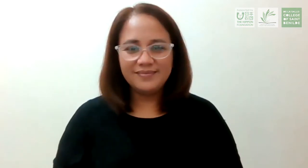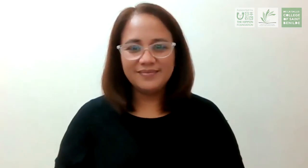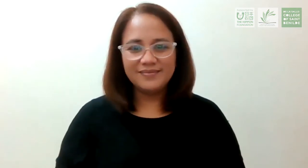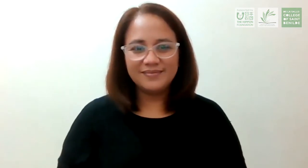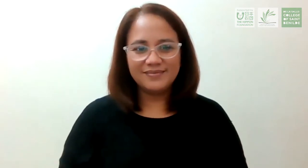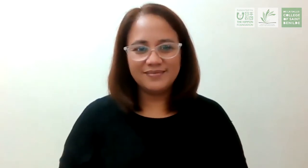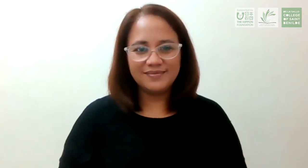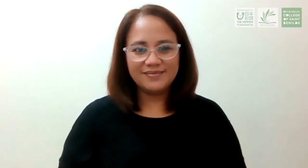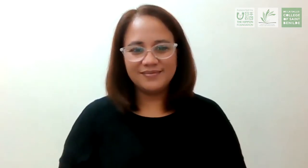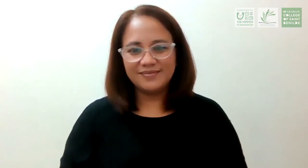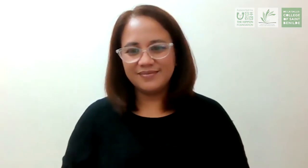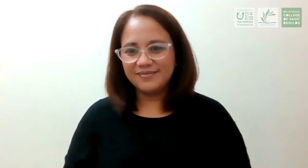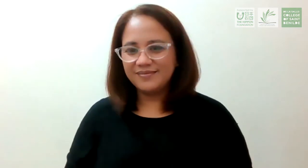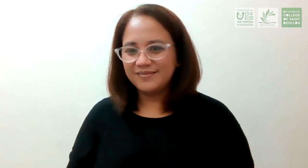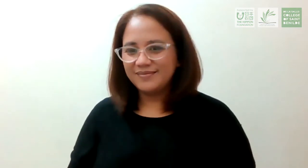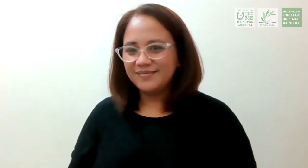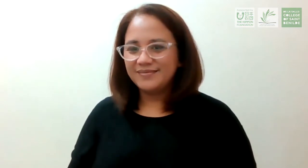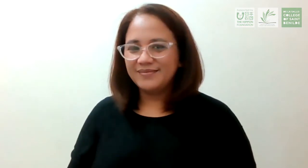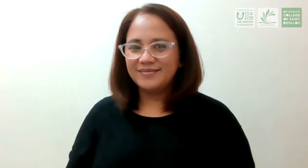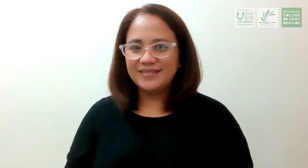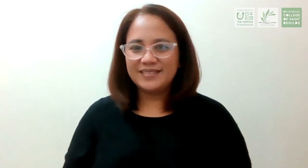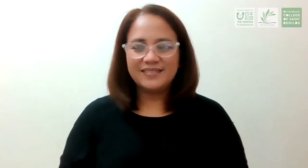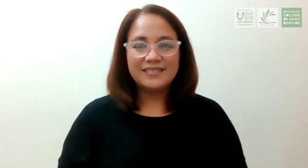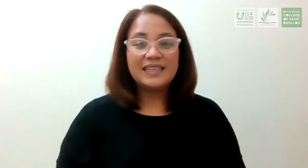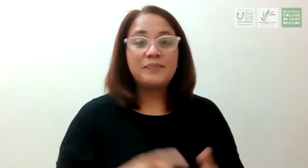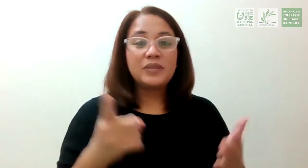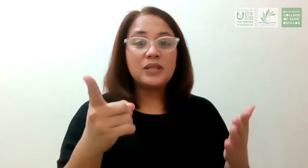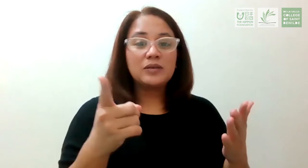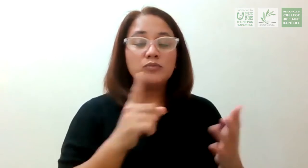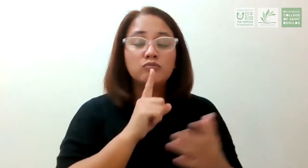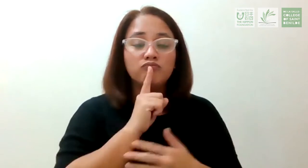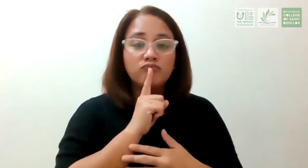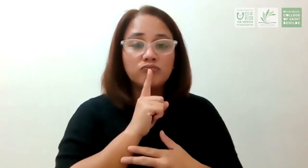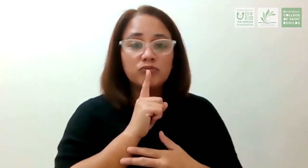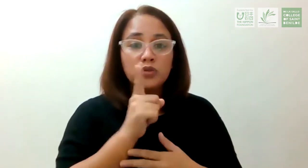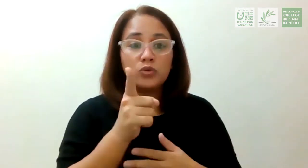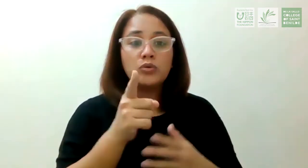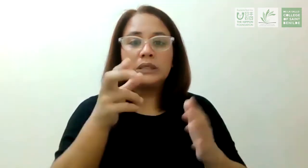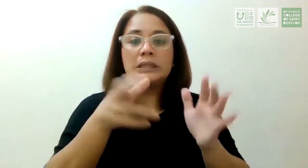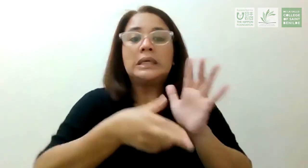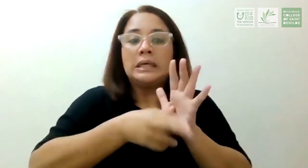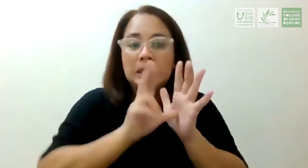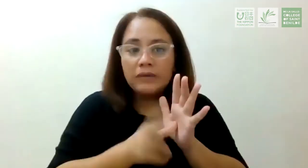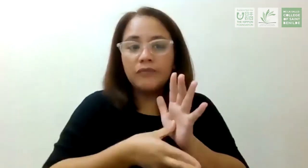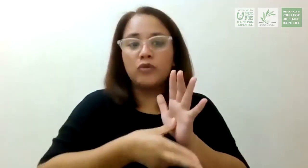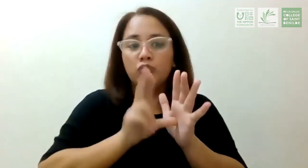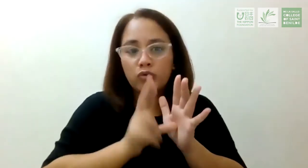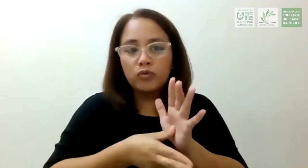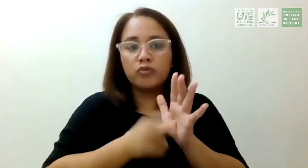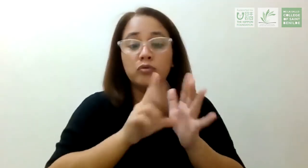Okay. So just, this is meant to review and make you aware of,